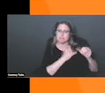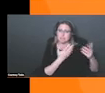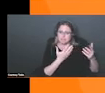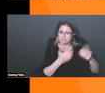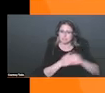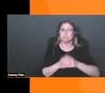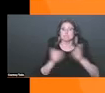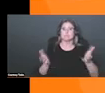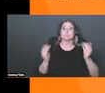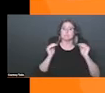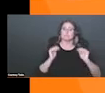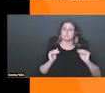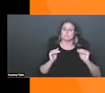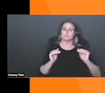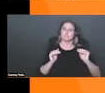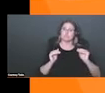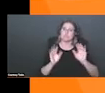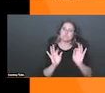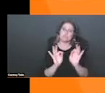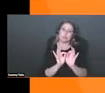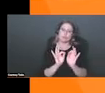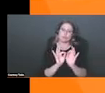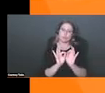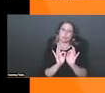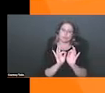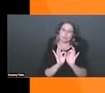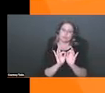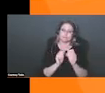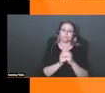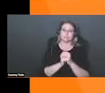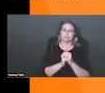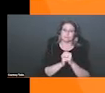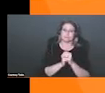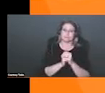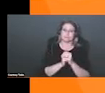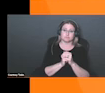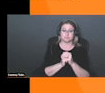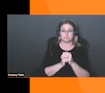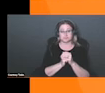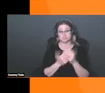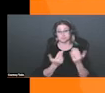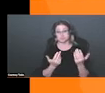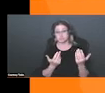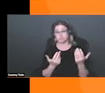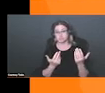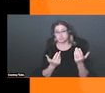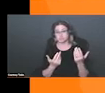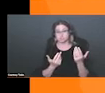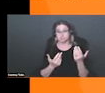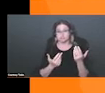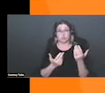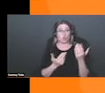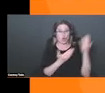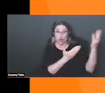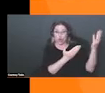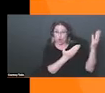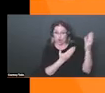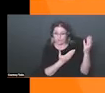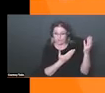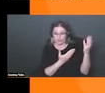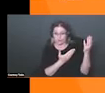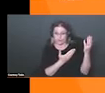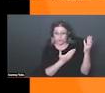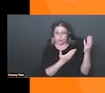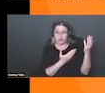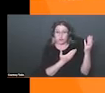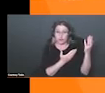I would look at the value. Is it worth my while in terms of what's being offered? Like, if